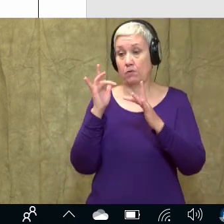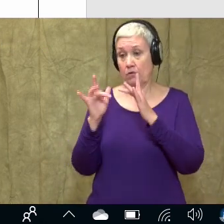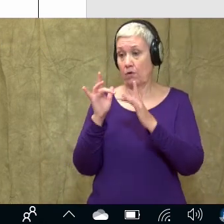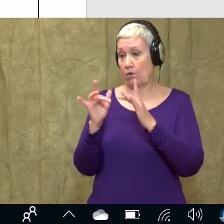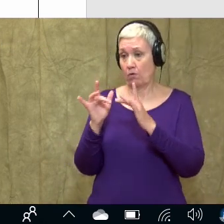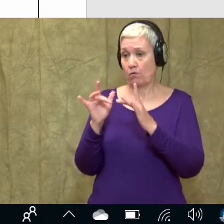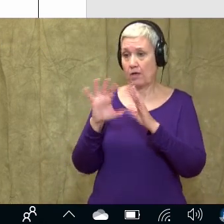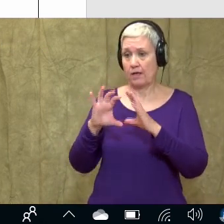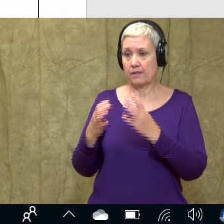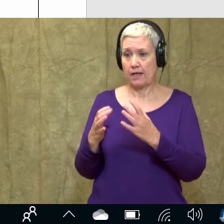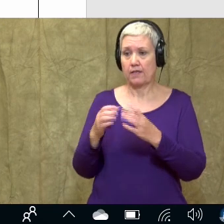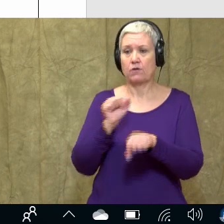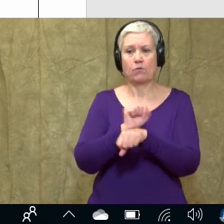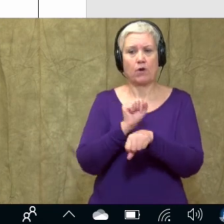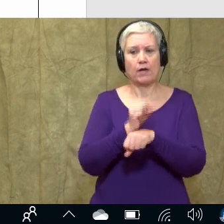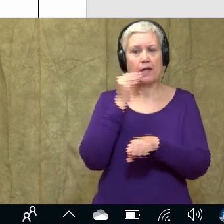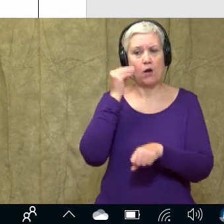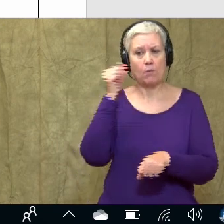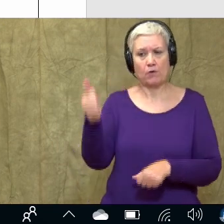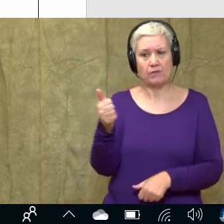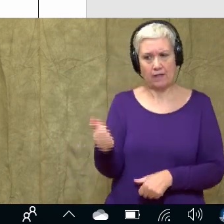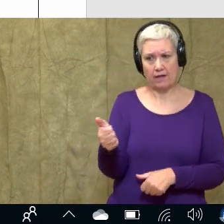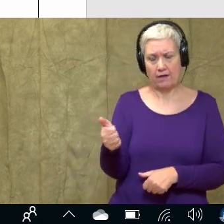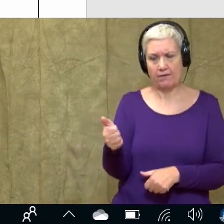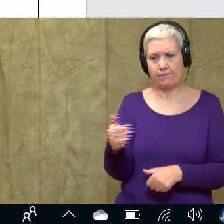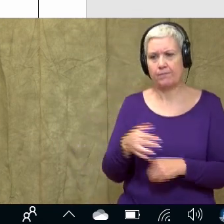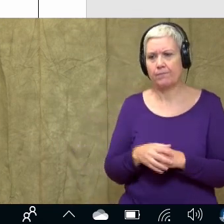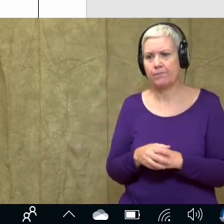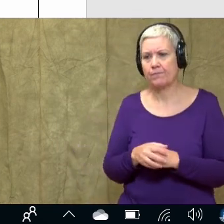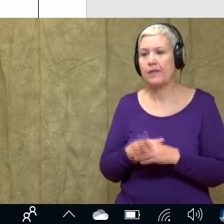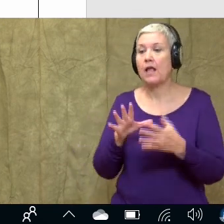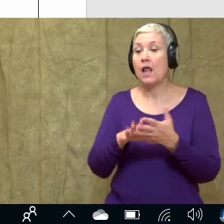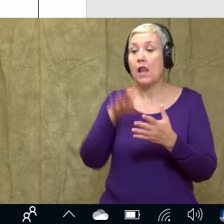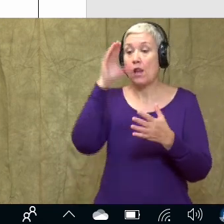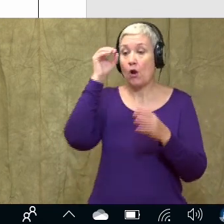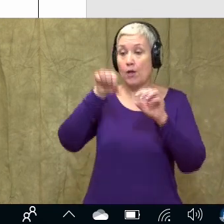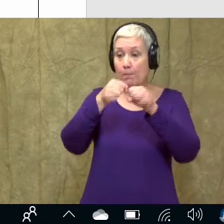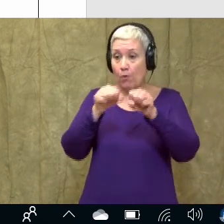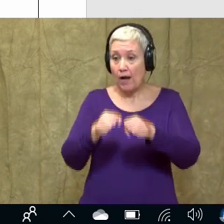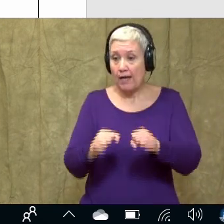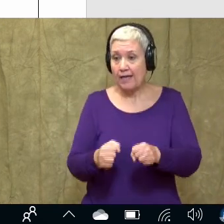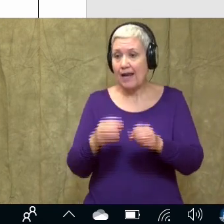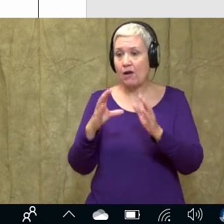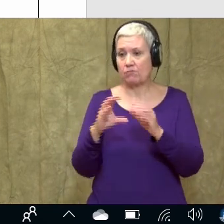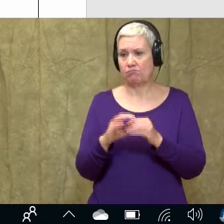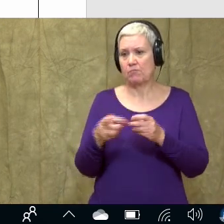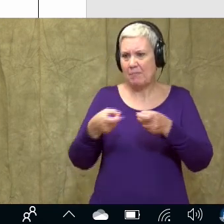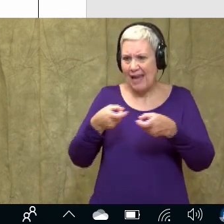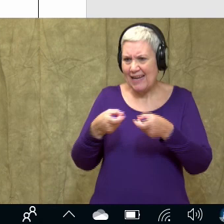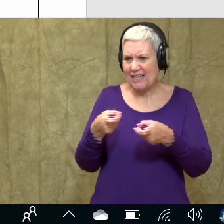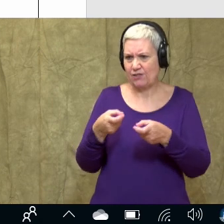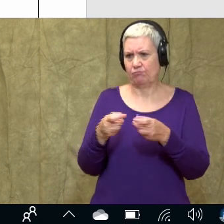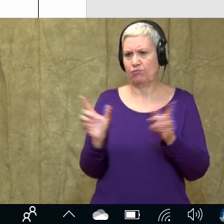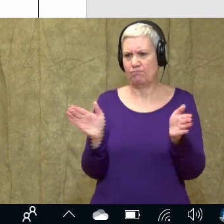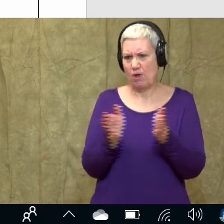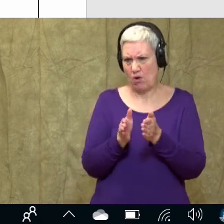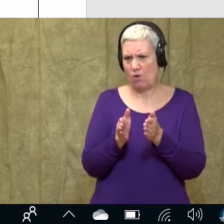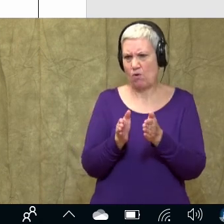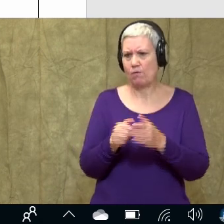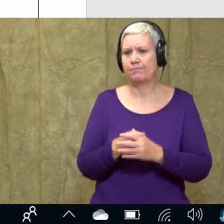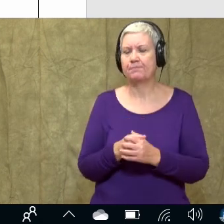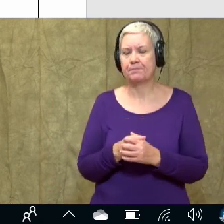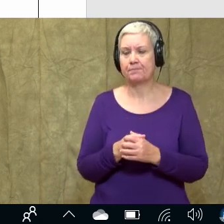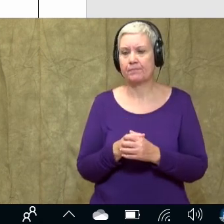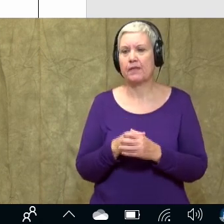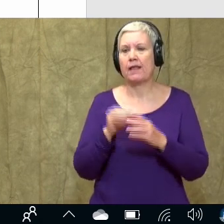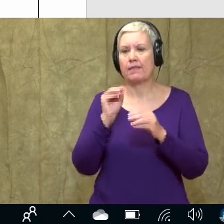or if you're just working at home, then I want you to learn to break it down into something manageable, and then go back and